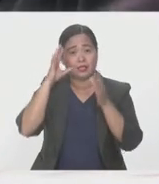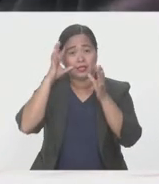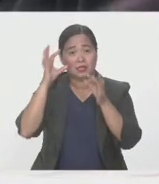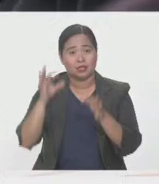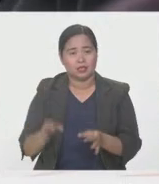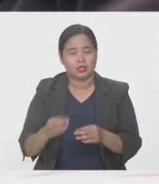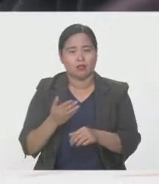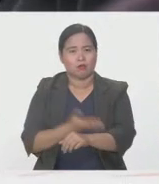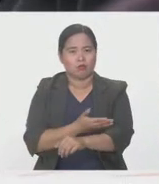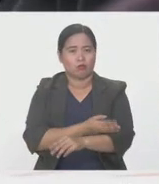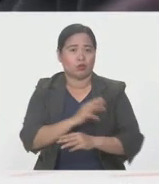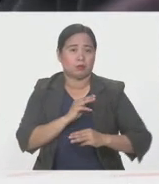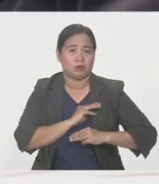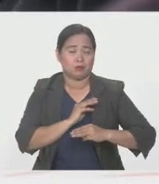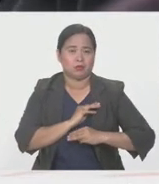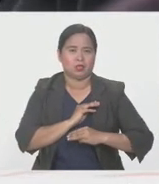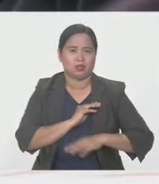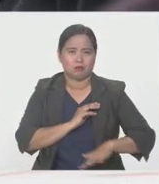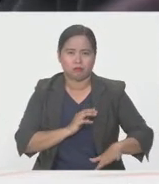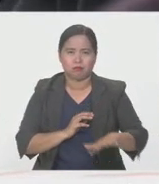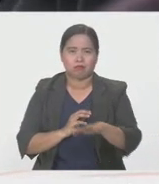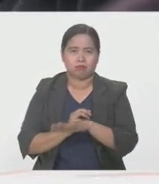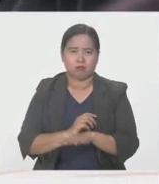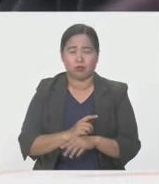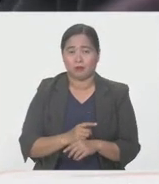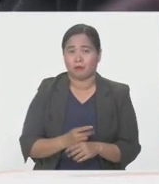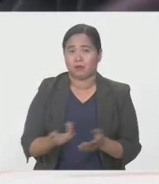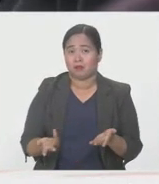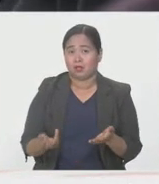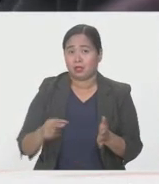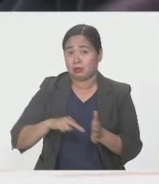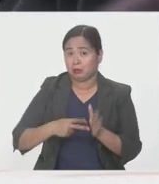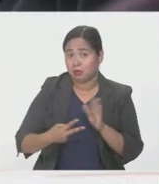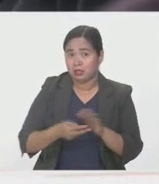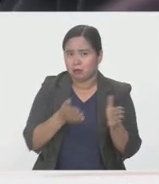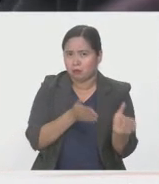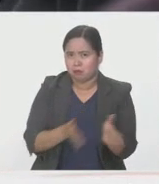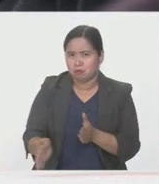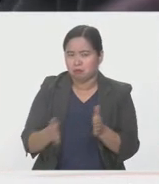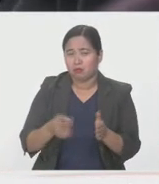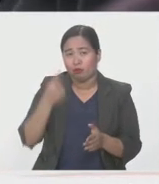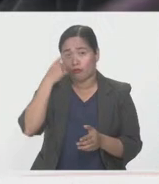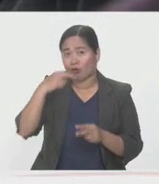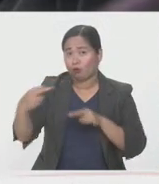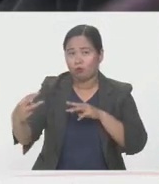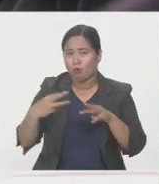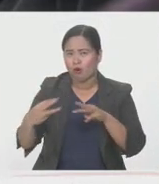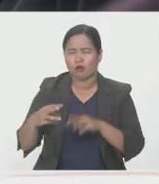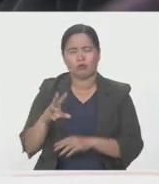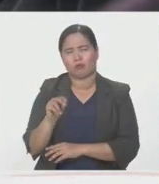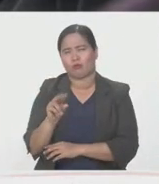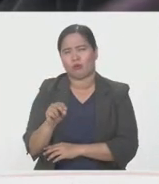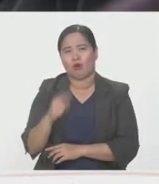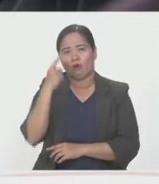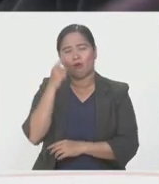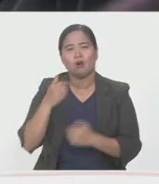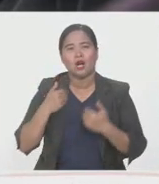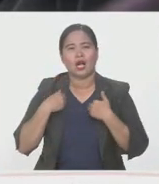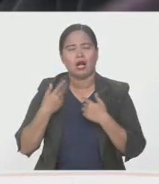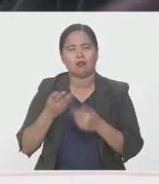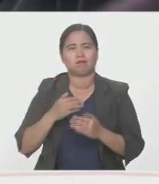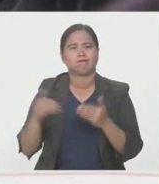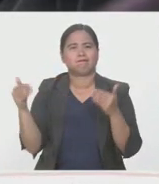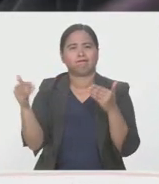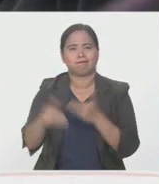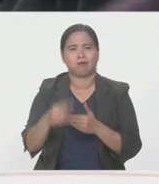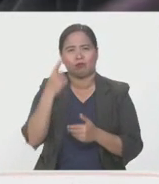to bolster its military capabilities is not indicative of preparation for war, but rather a proactive measure to address